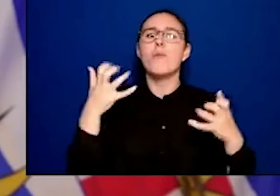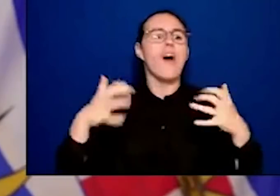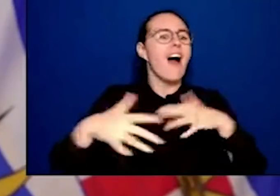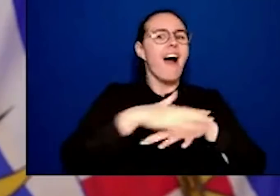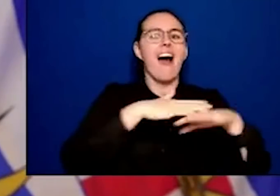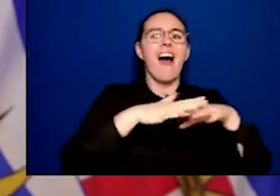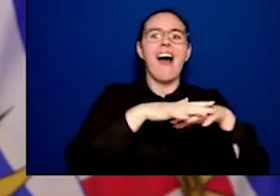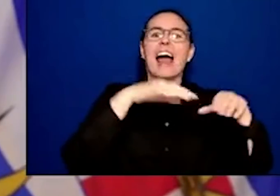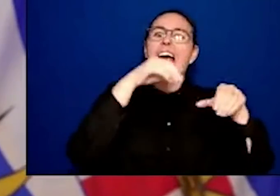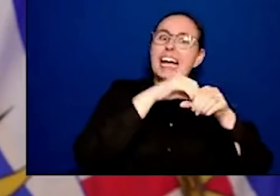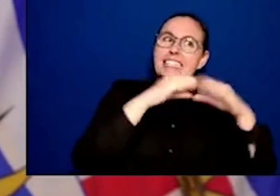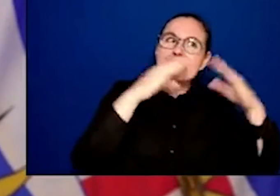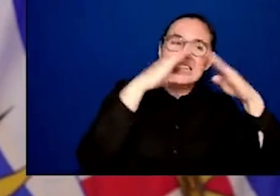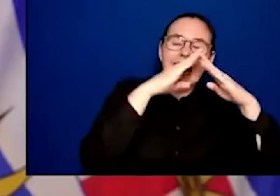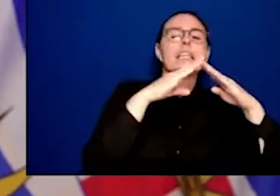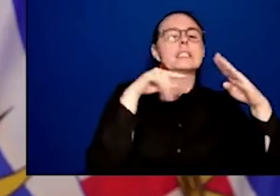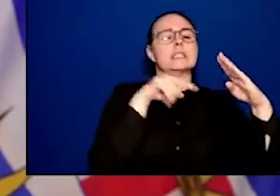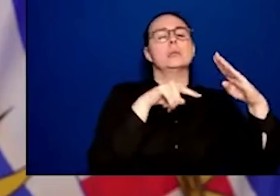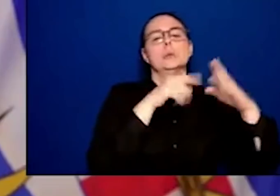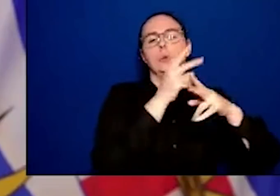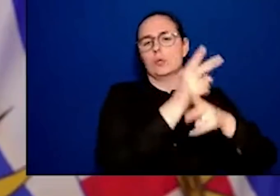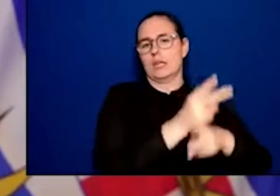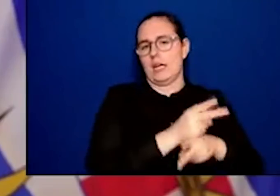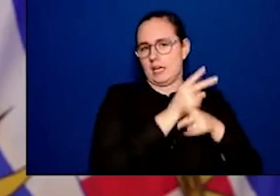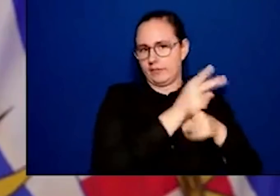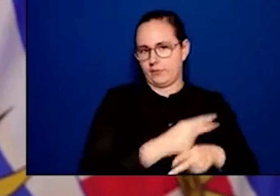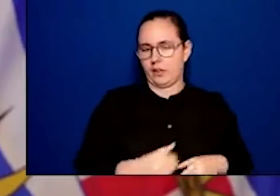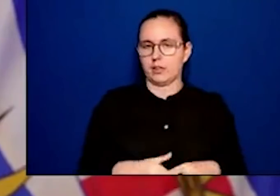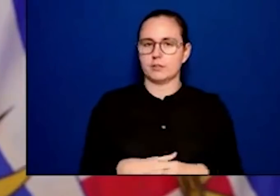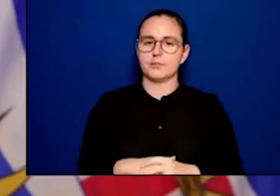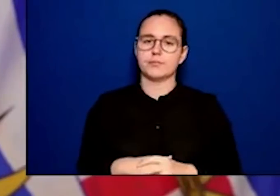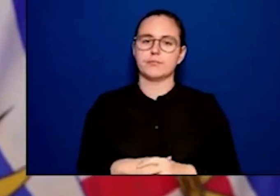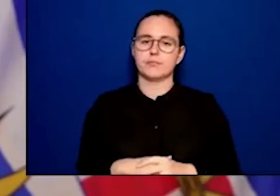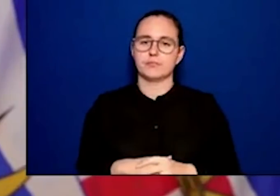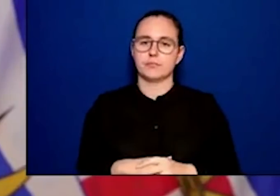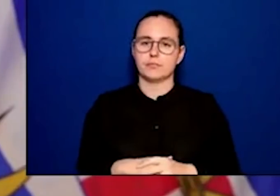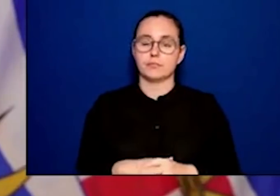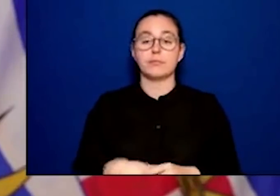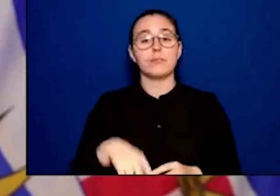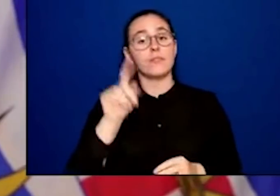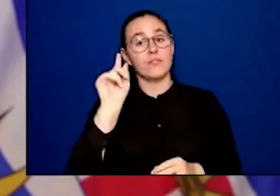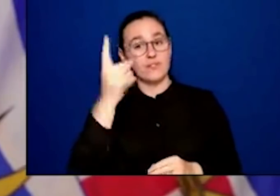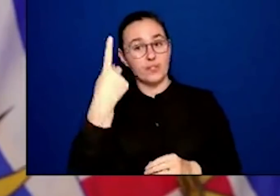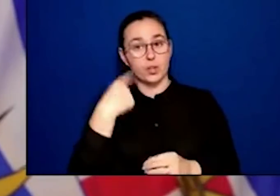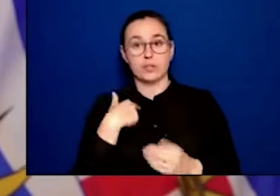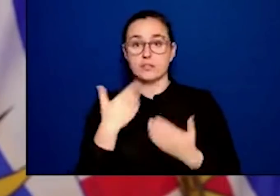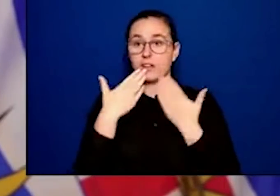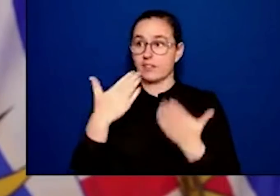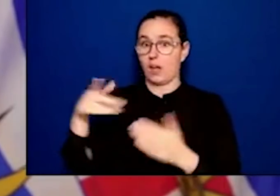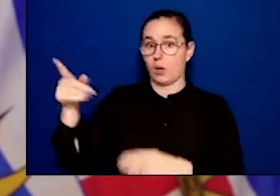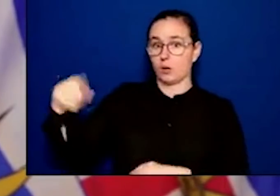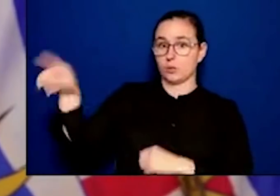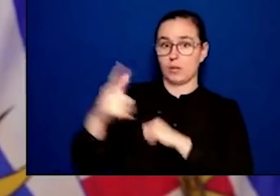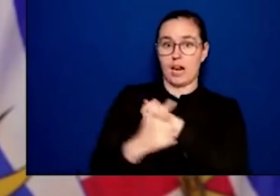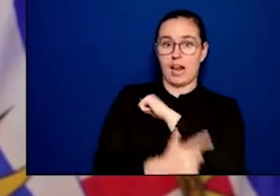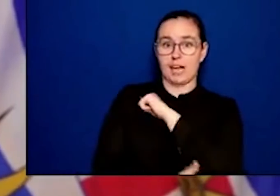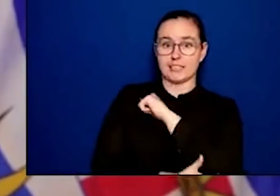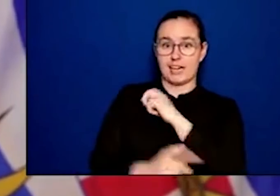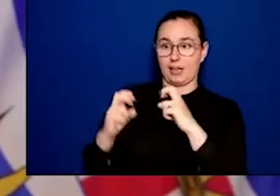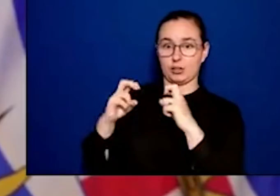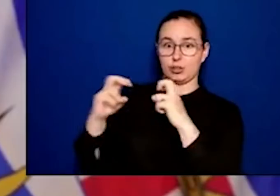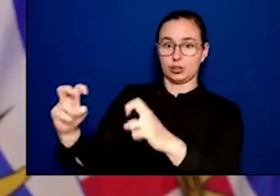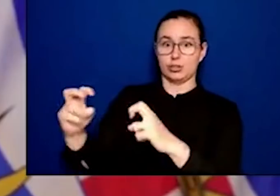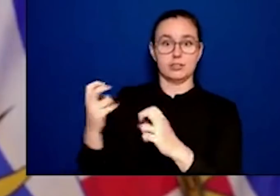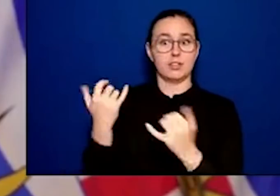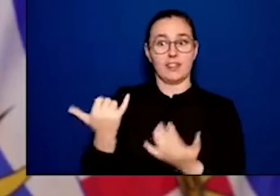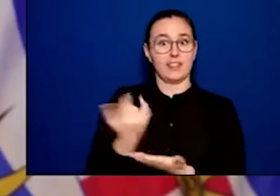with thanks to all of the members of the legislature sitting again this week for setting the